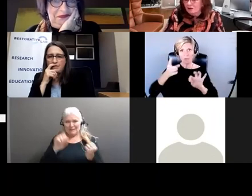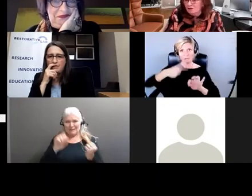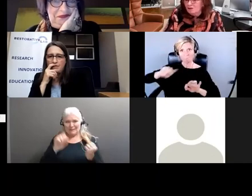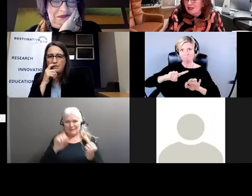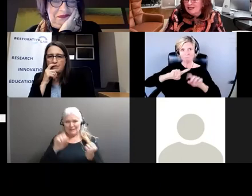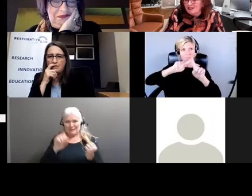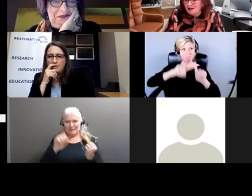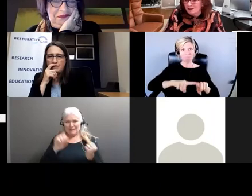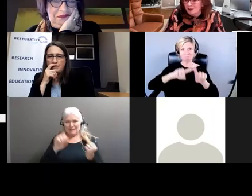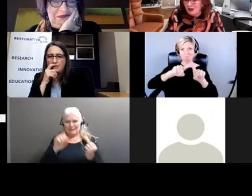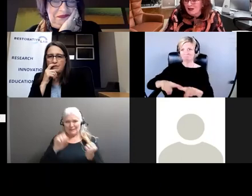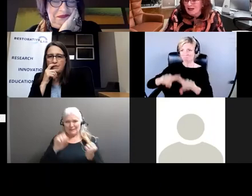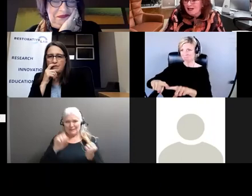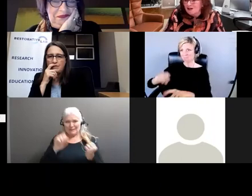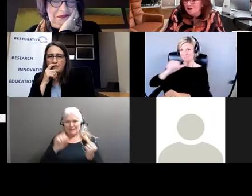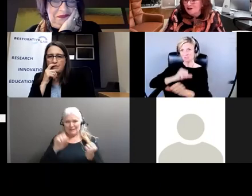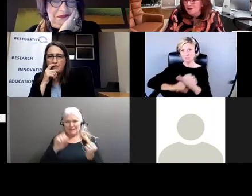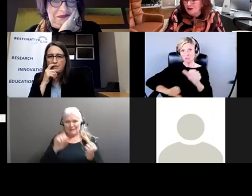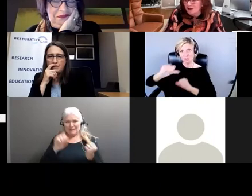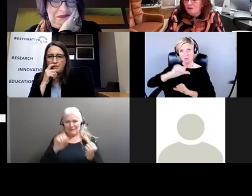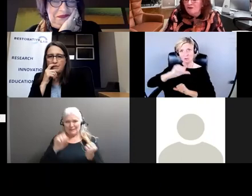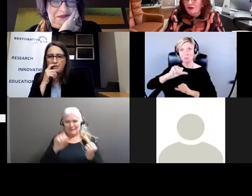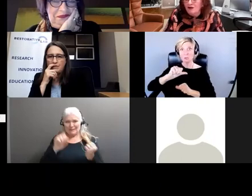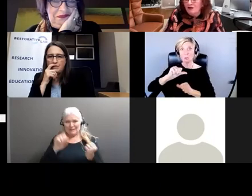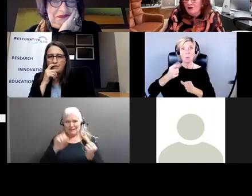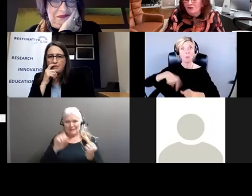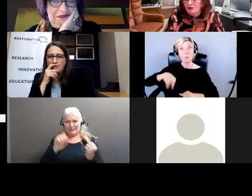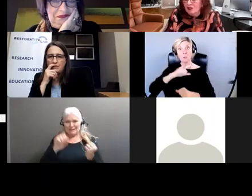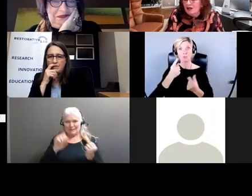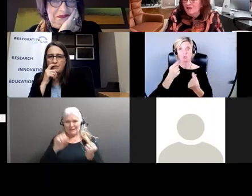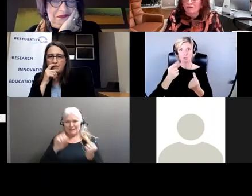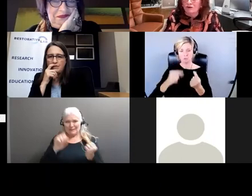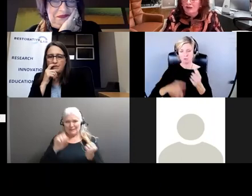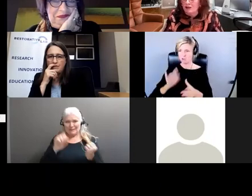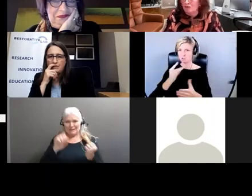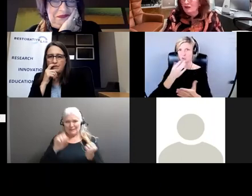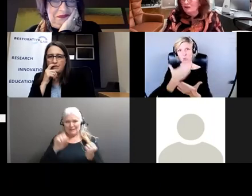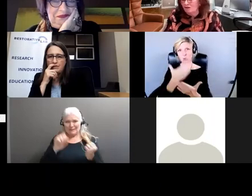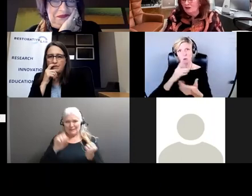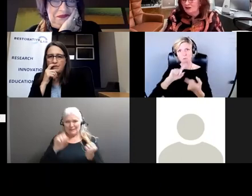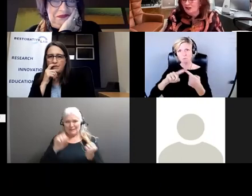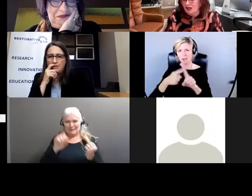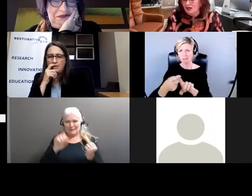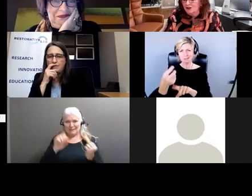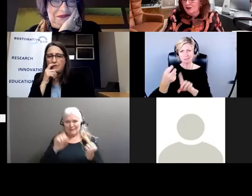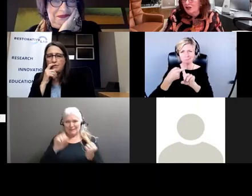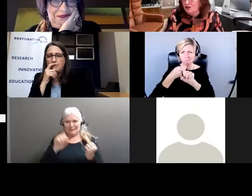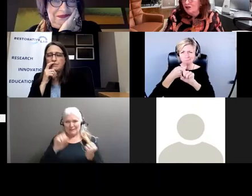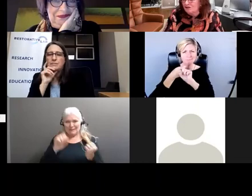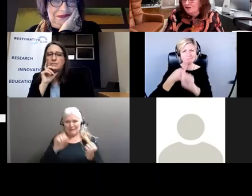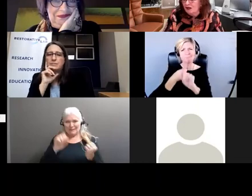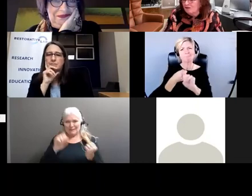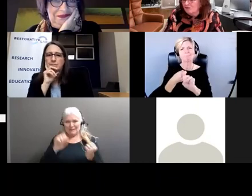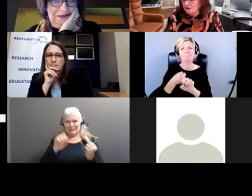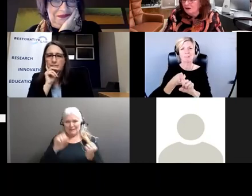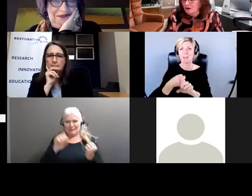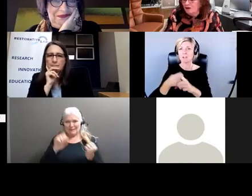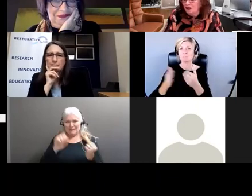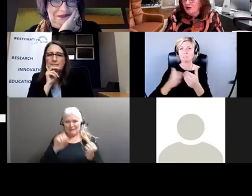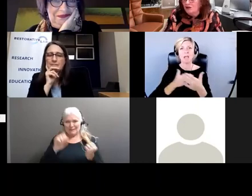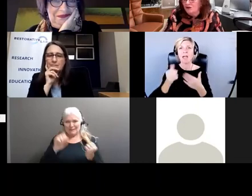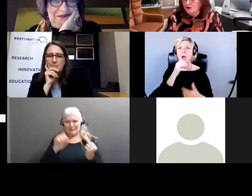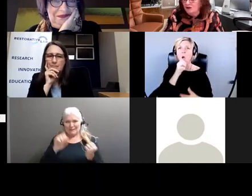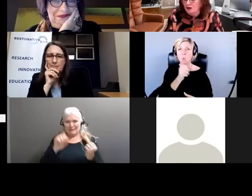we don't base it on age. We find we can have really great friends at 95